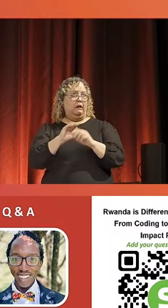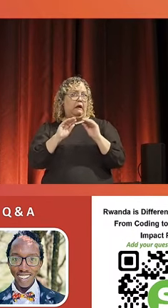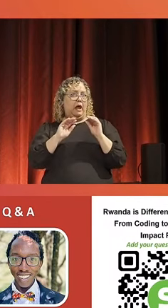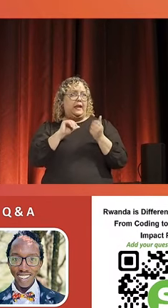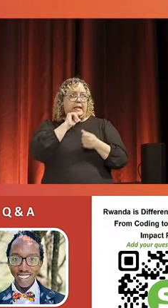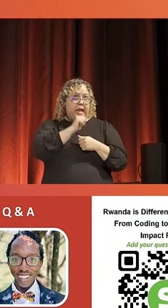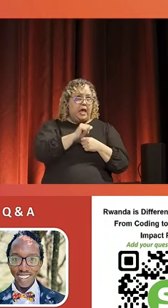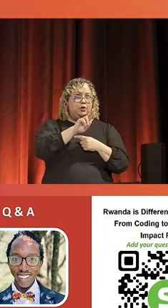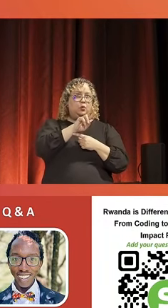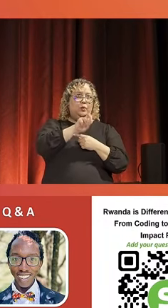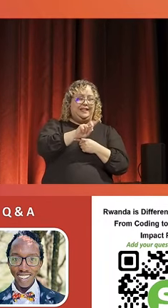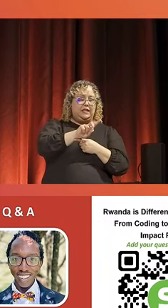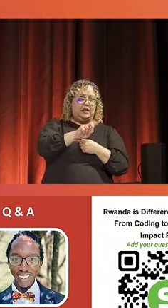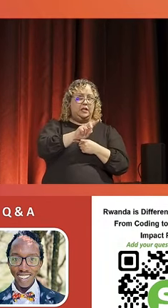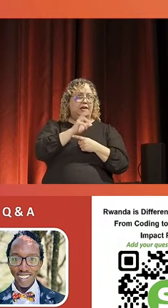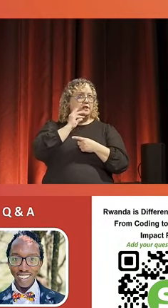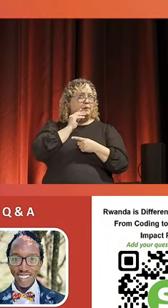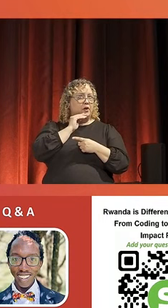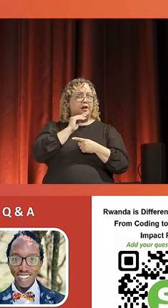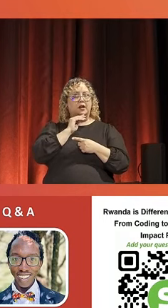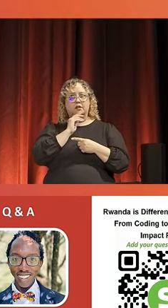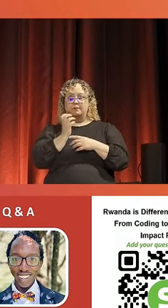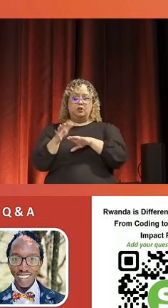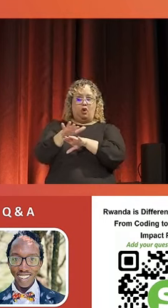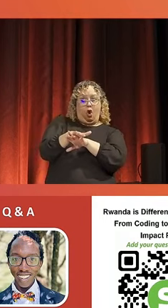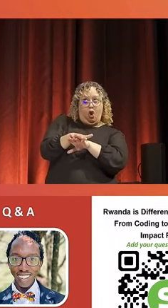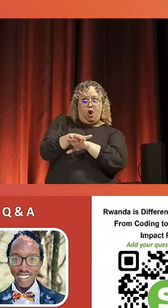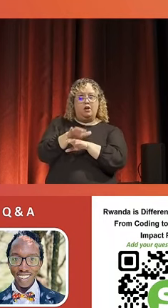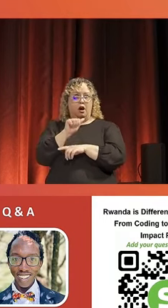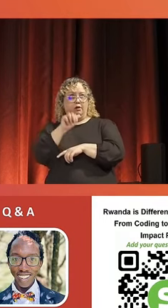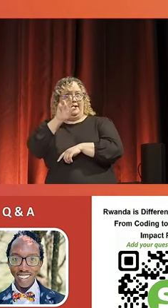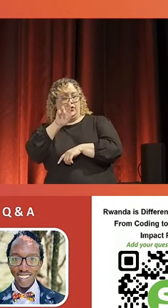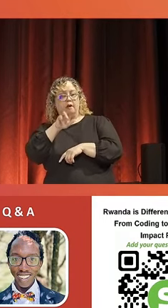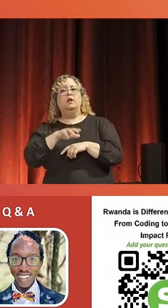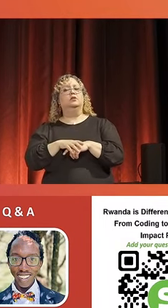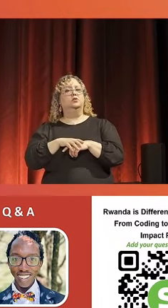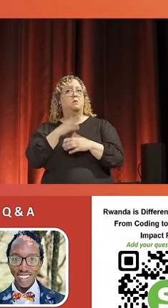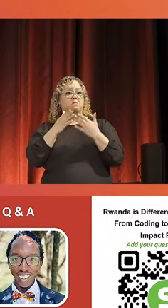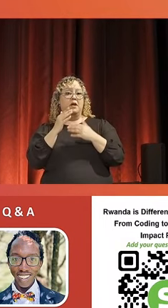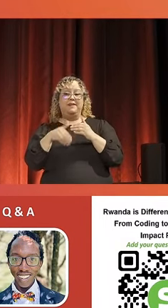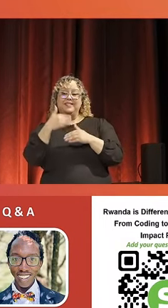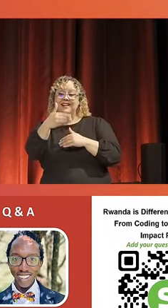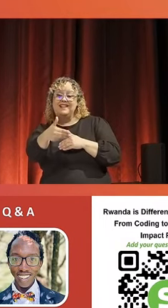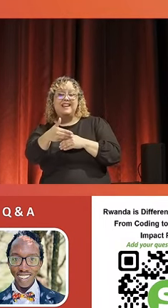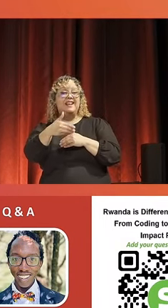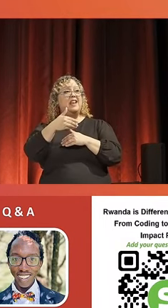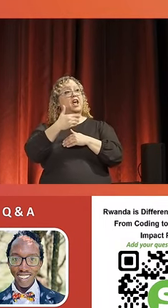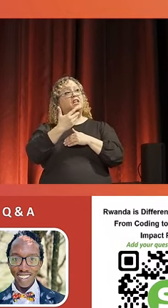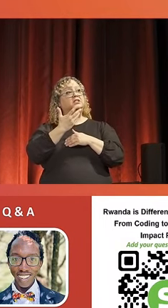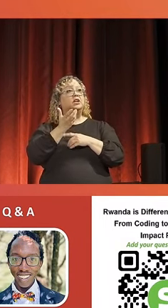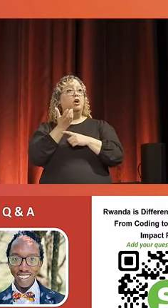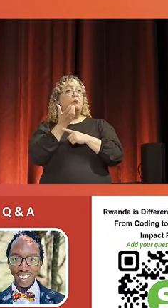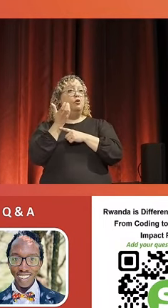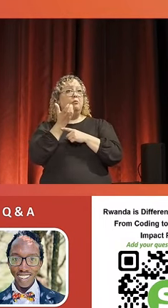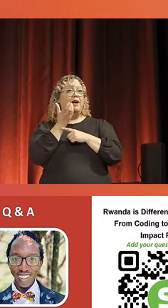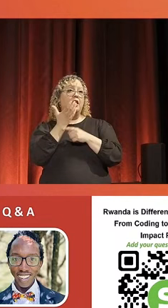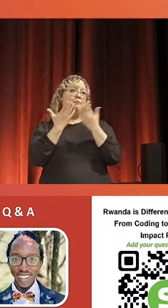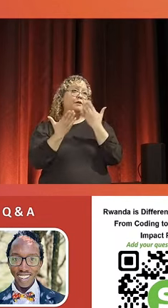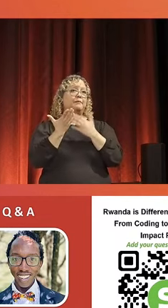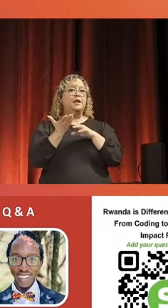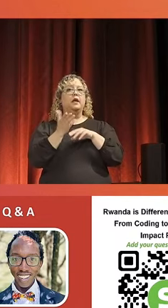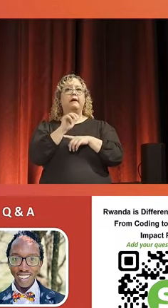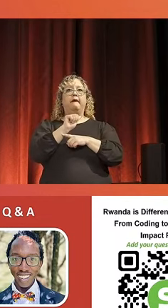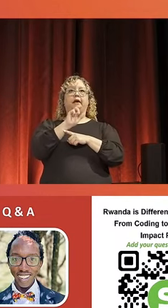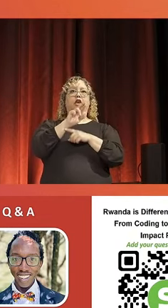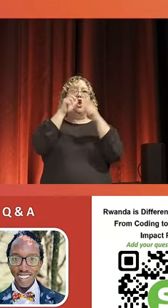and augmented reality. So some people predict that the next mobile phone platform might be augmented reality glasses, right, that everybody can